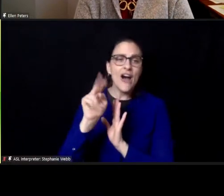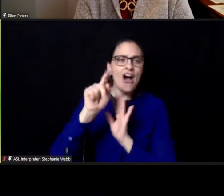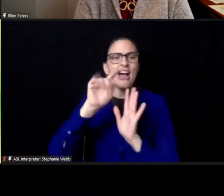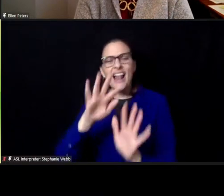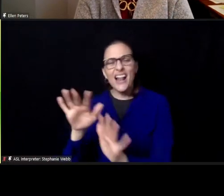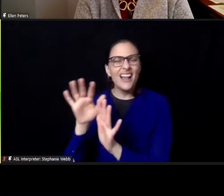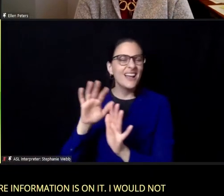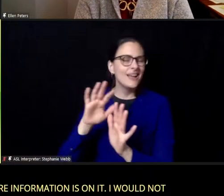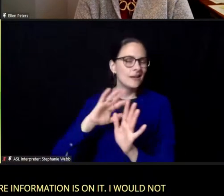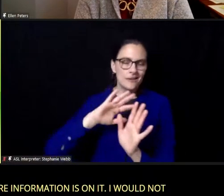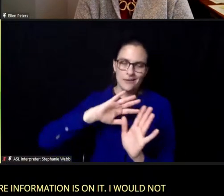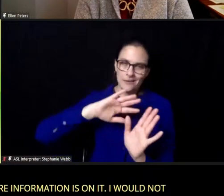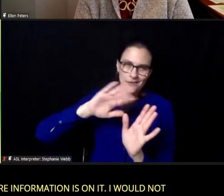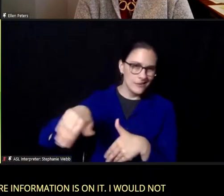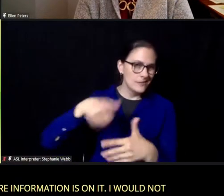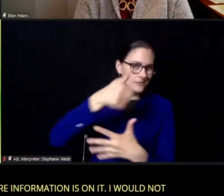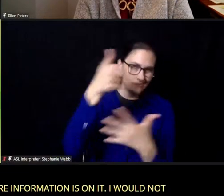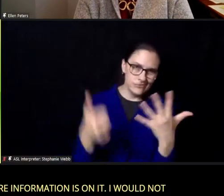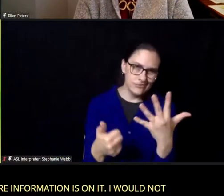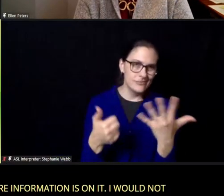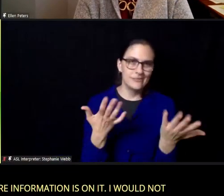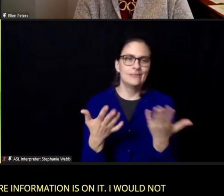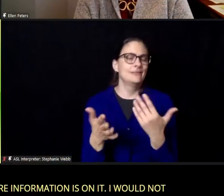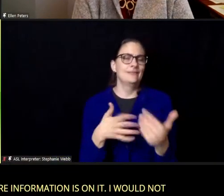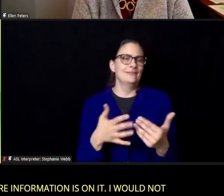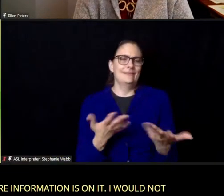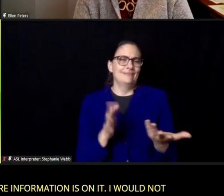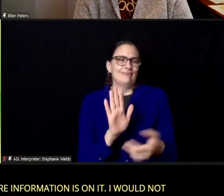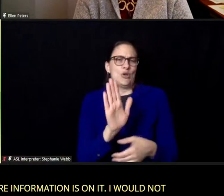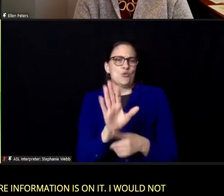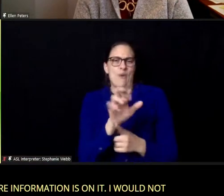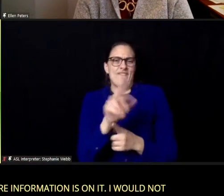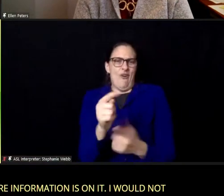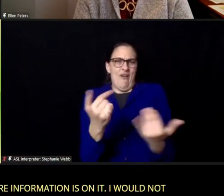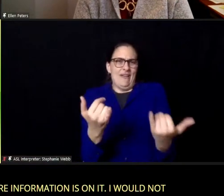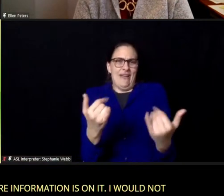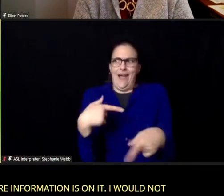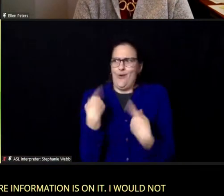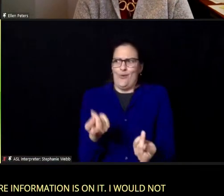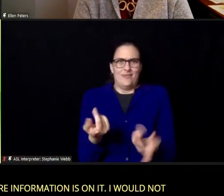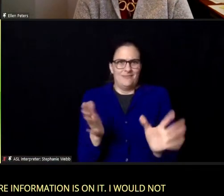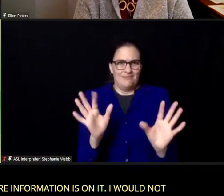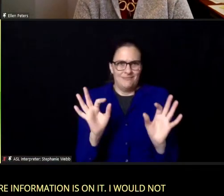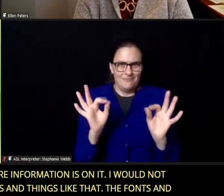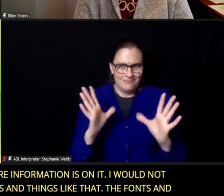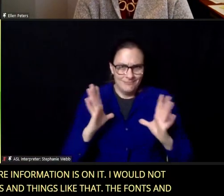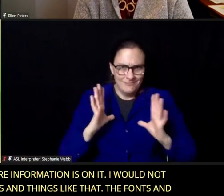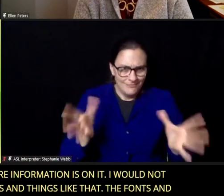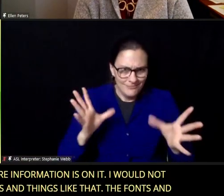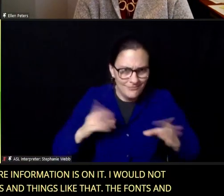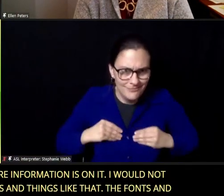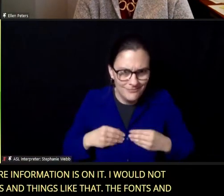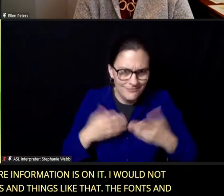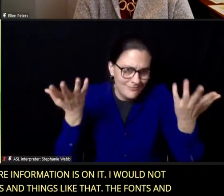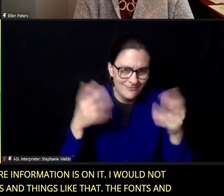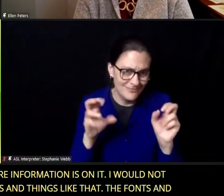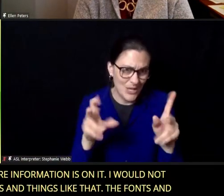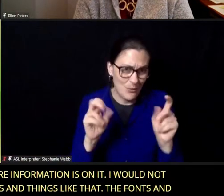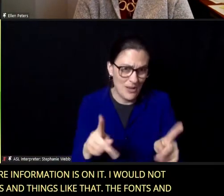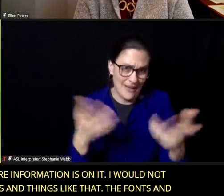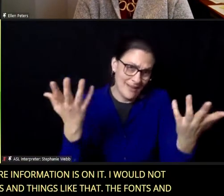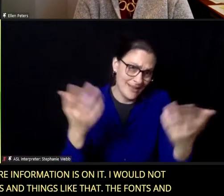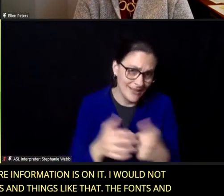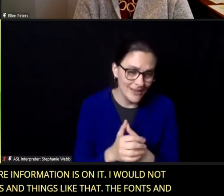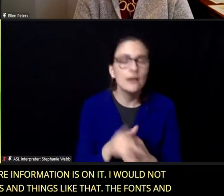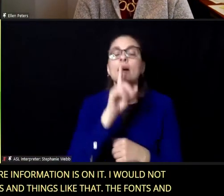the fonts and the whatever you have right now are okay. Yeah. But I think really